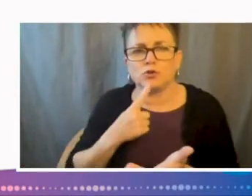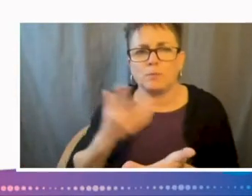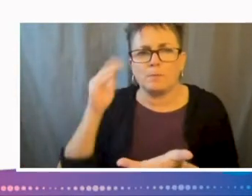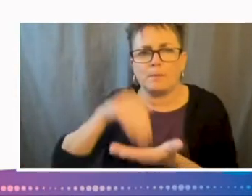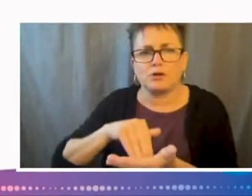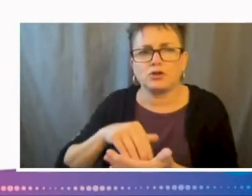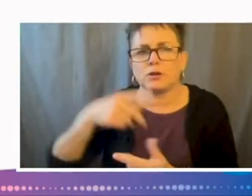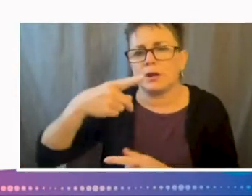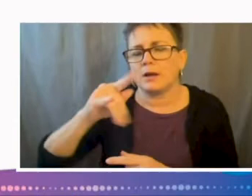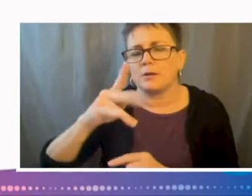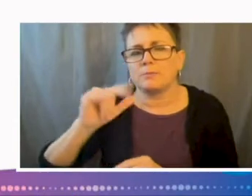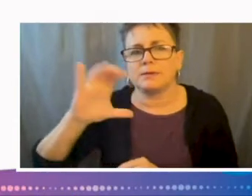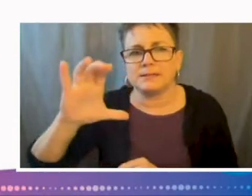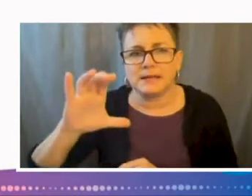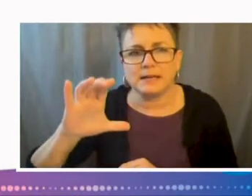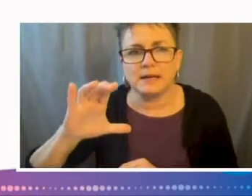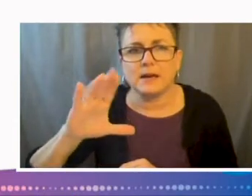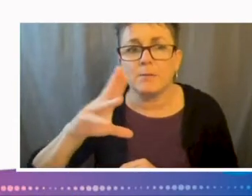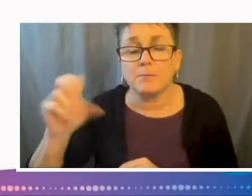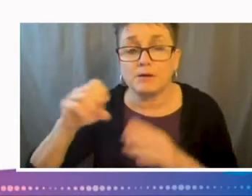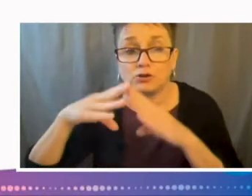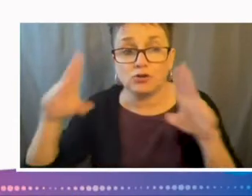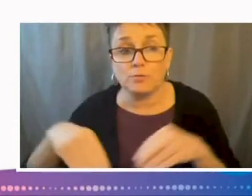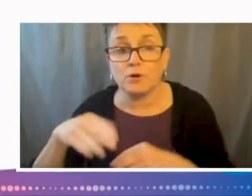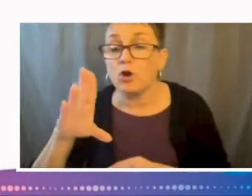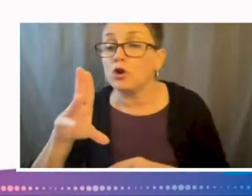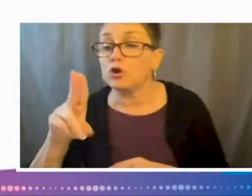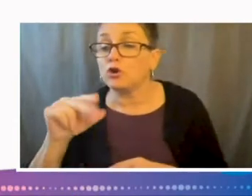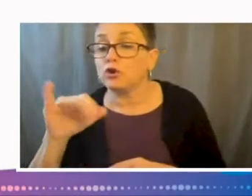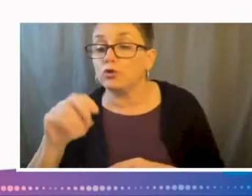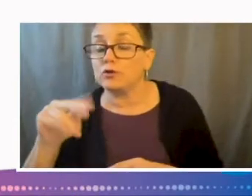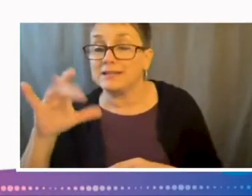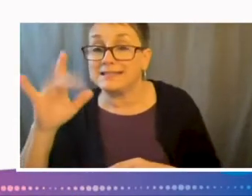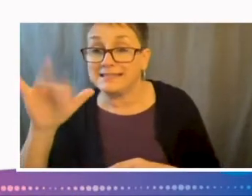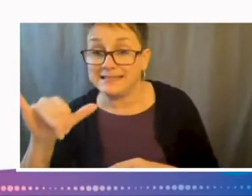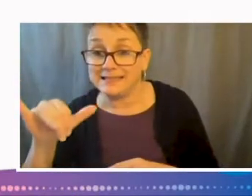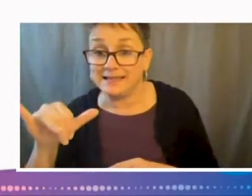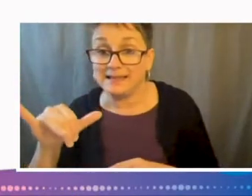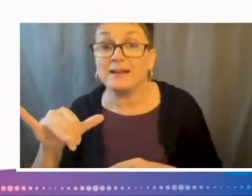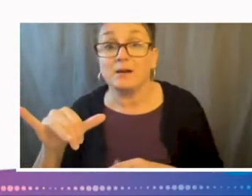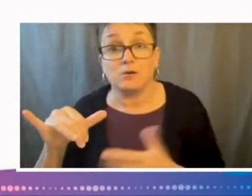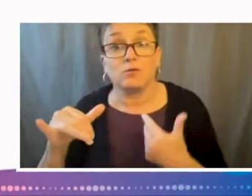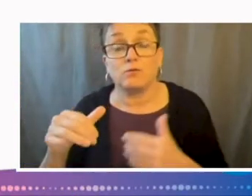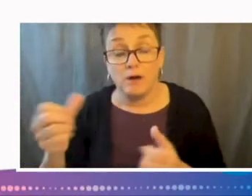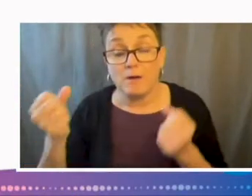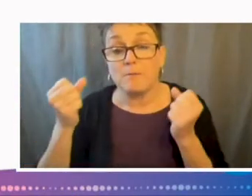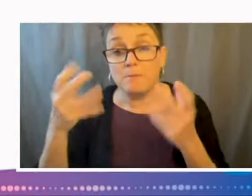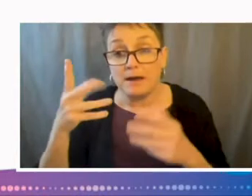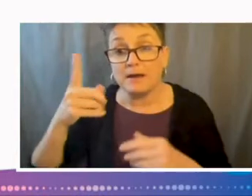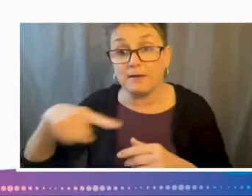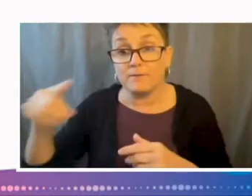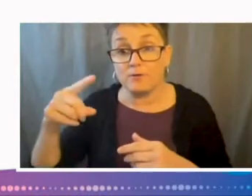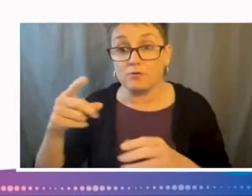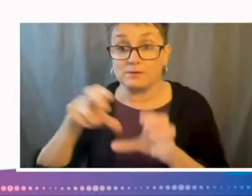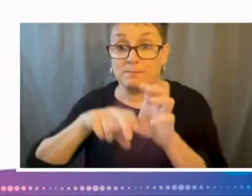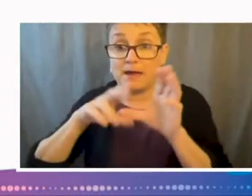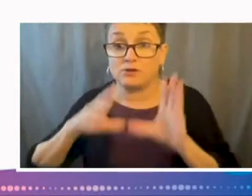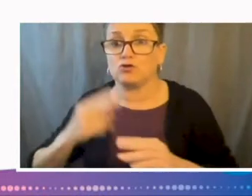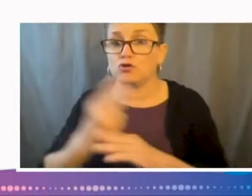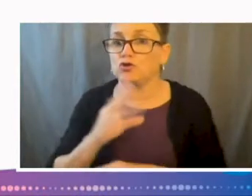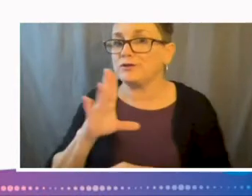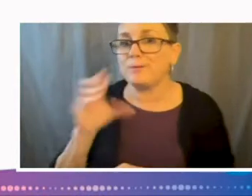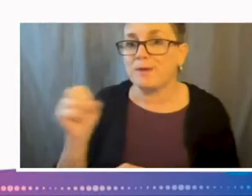Union City Bus Terminal. 2/3 of our passengers travel by bus, so the terminals are of critical importance in making sure that all